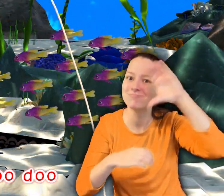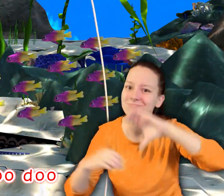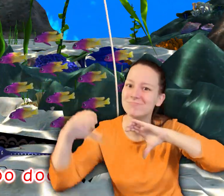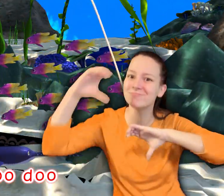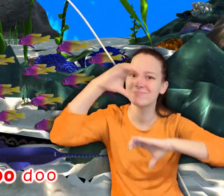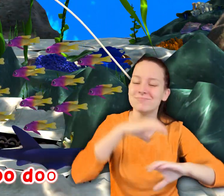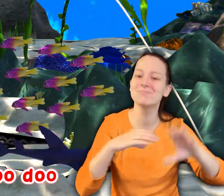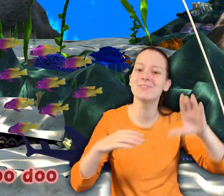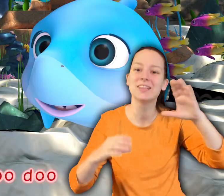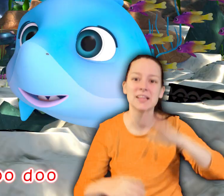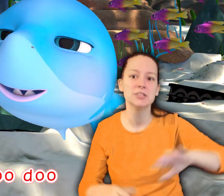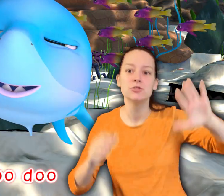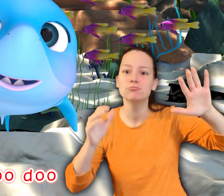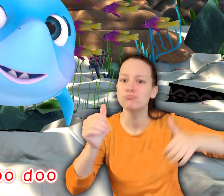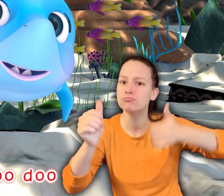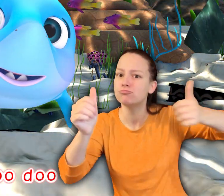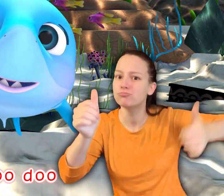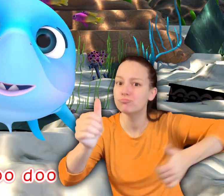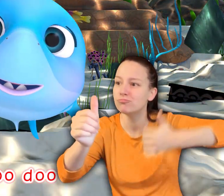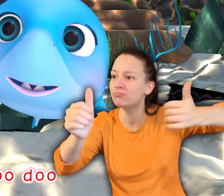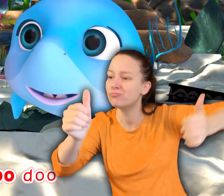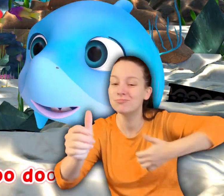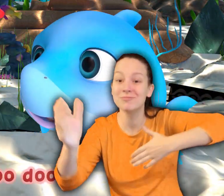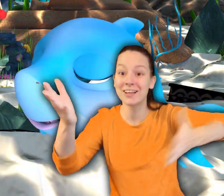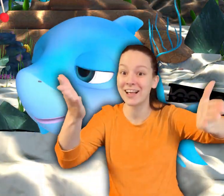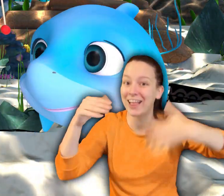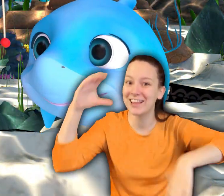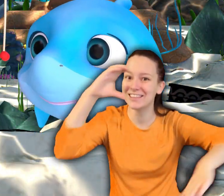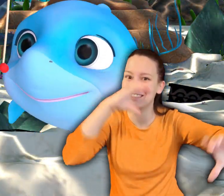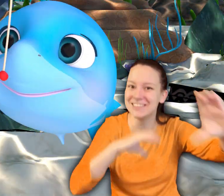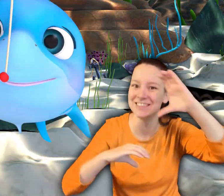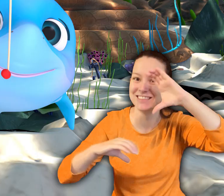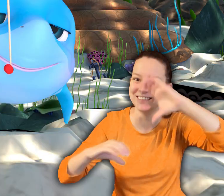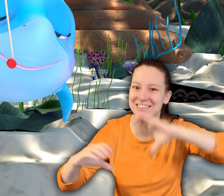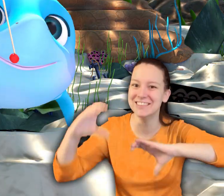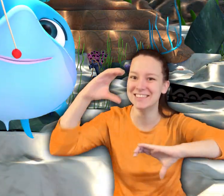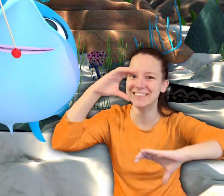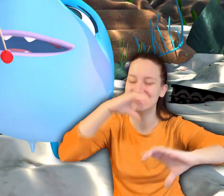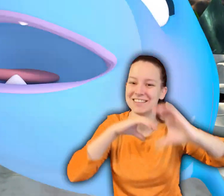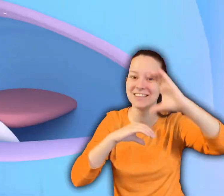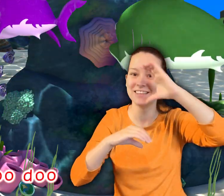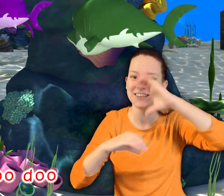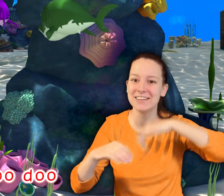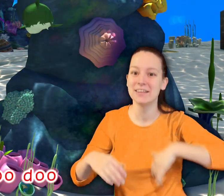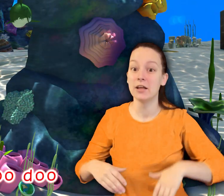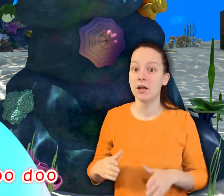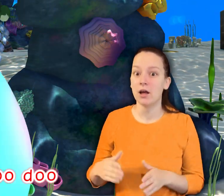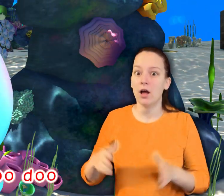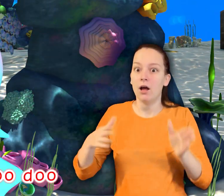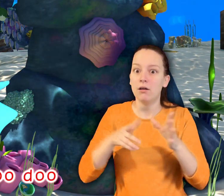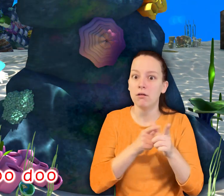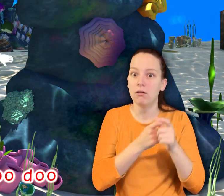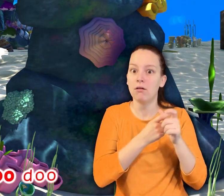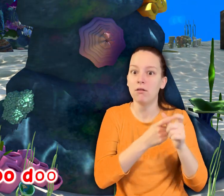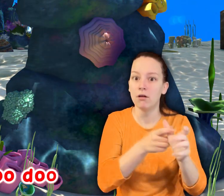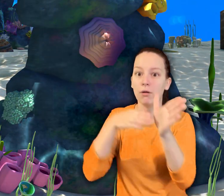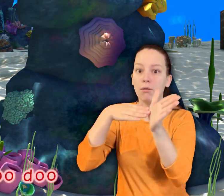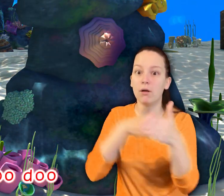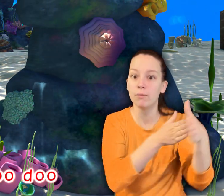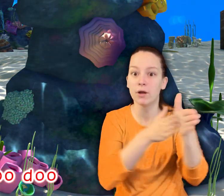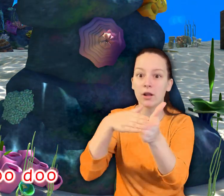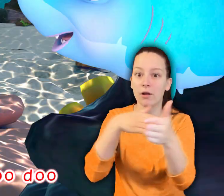Go Hunt Let's Go Hunt do let's Let's Go Hunt run